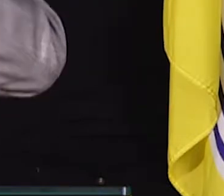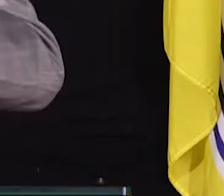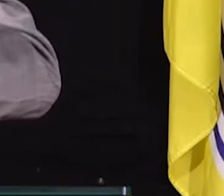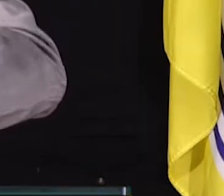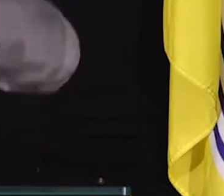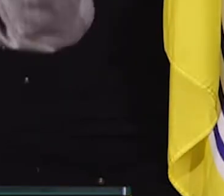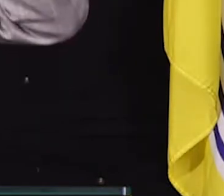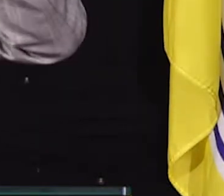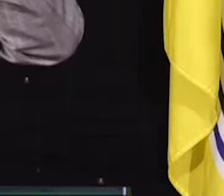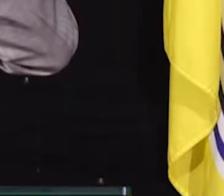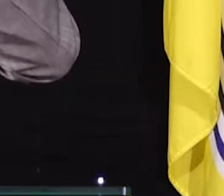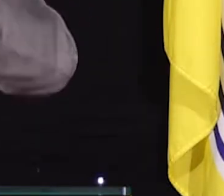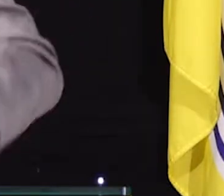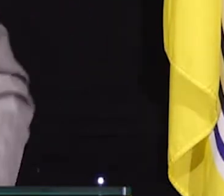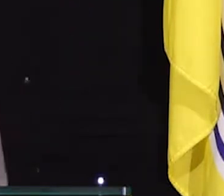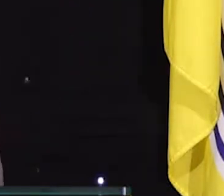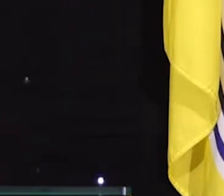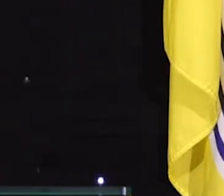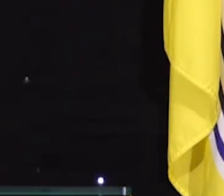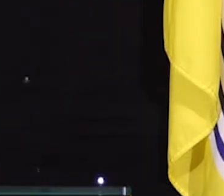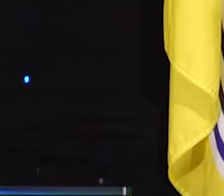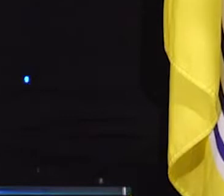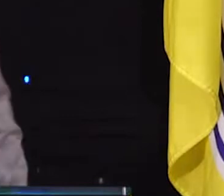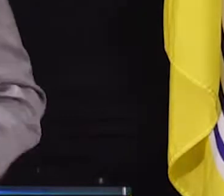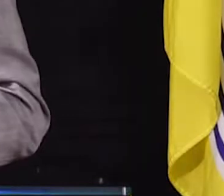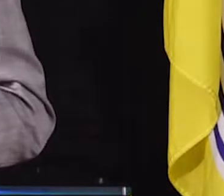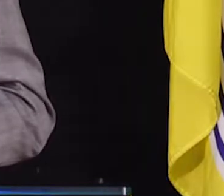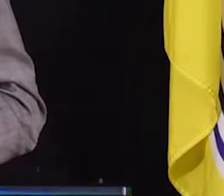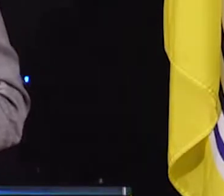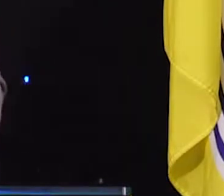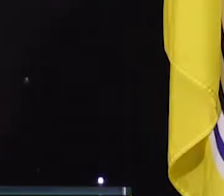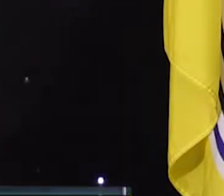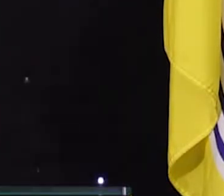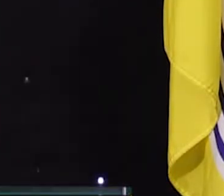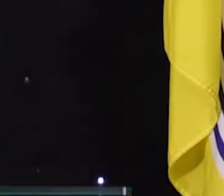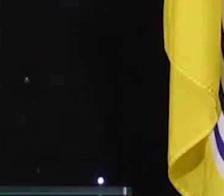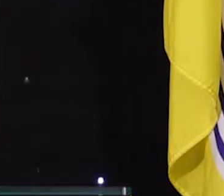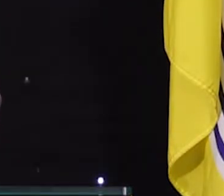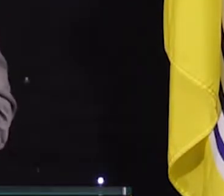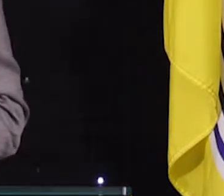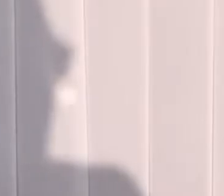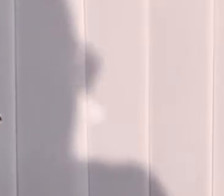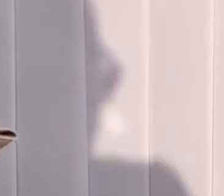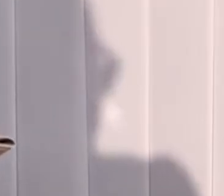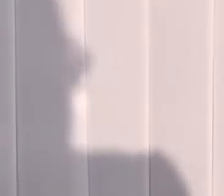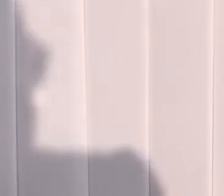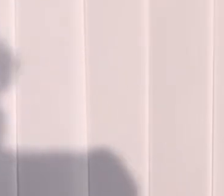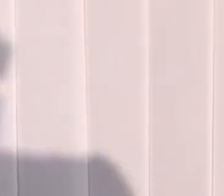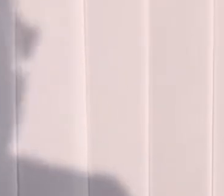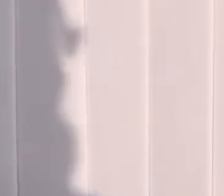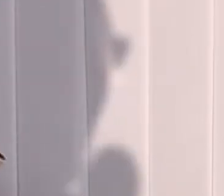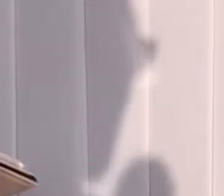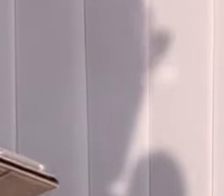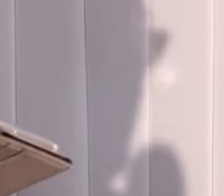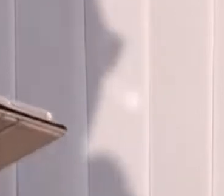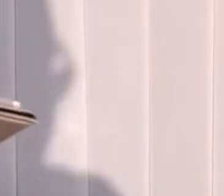shedding of his blood, he has rendered that obsolete. And see, the upper chain is here. Onam ni moja ofiegu yenusu ama